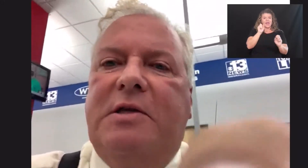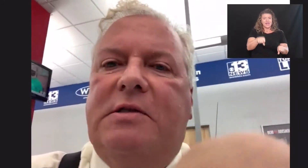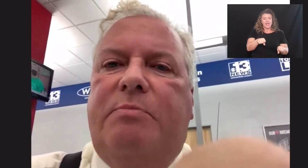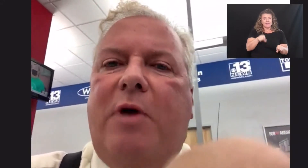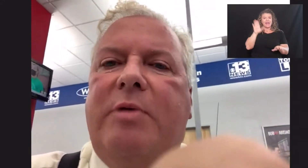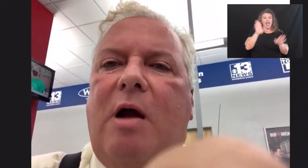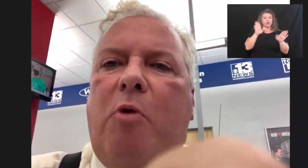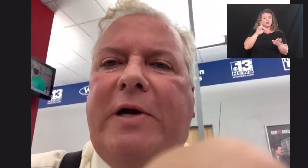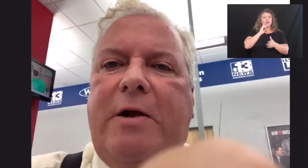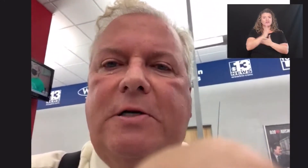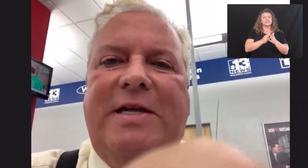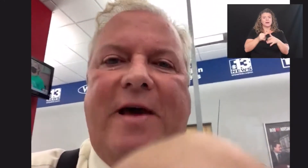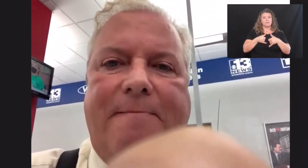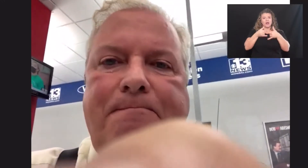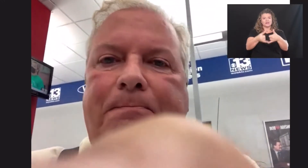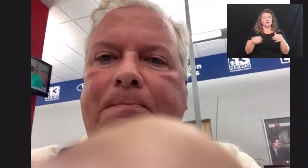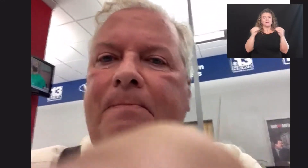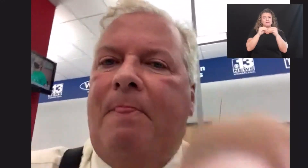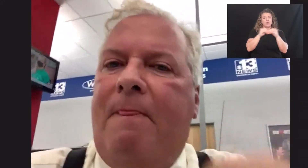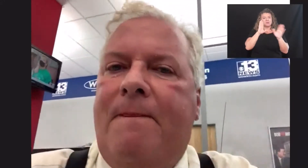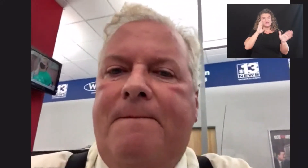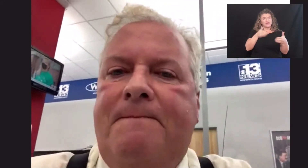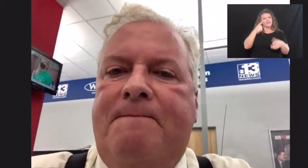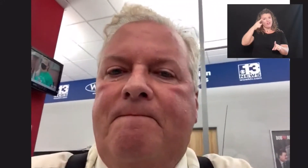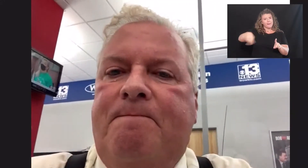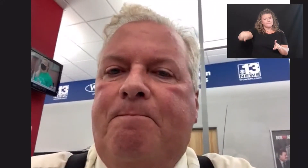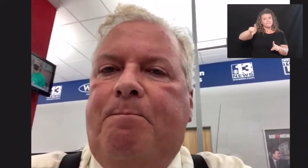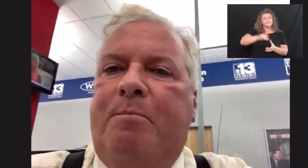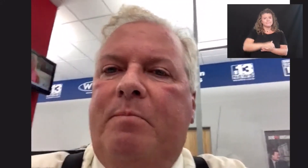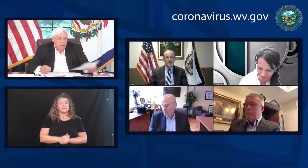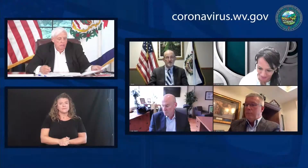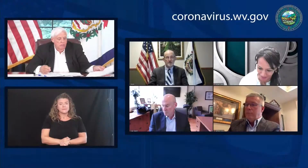for prizes that probably are more geared to them.